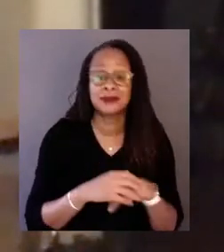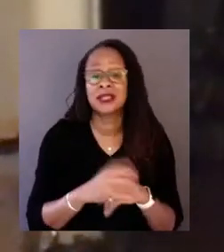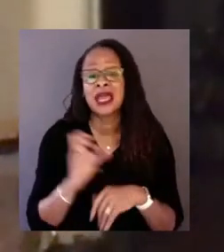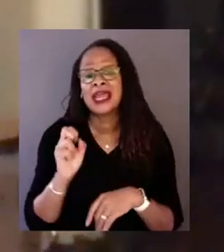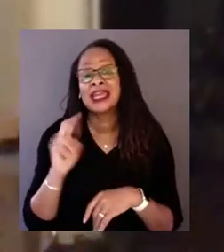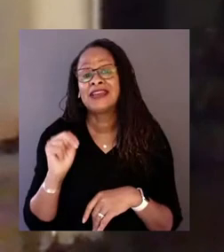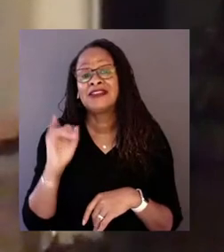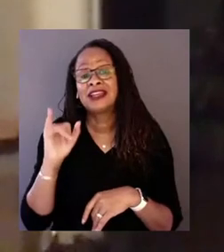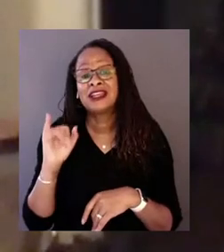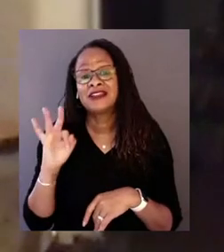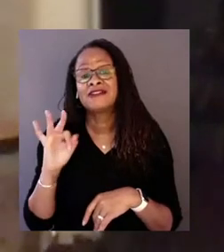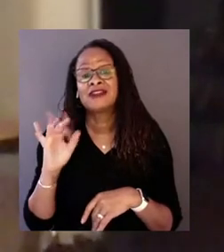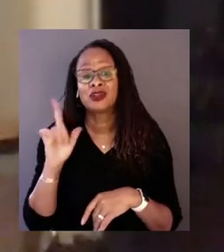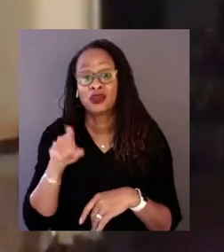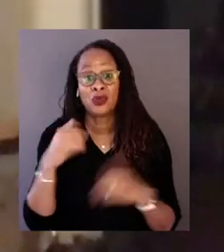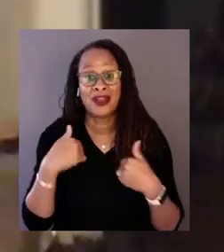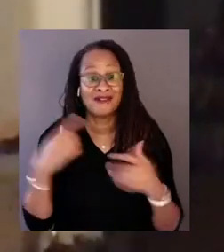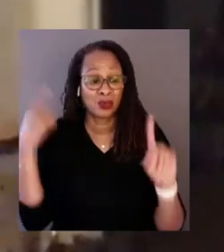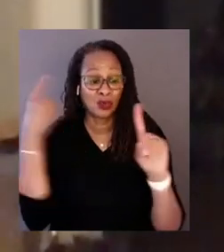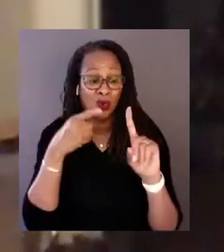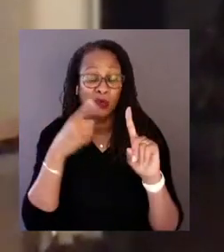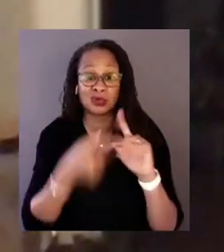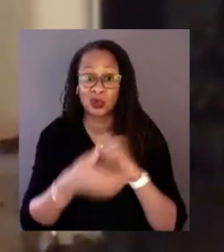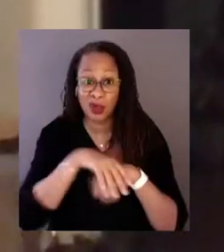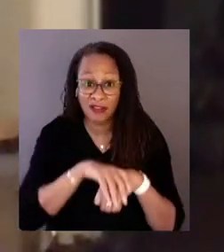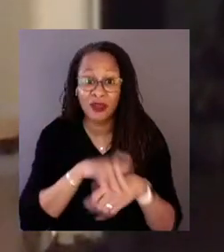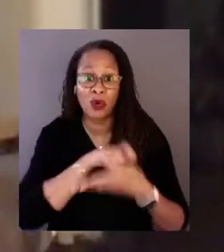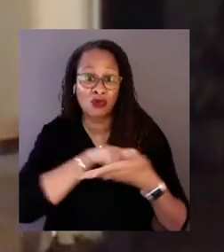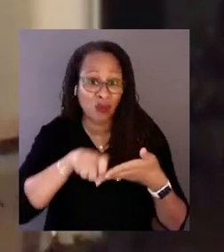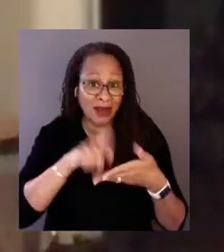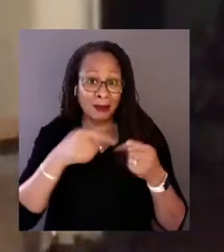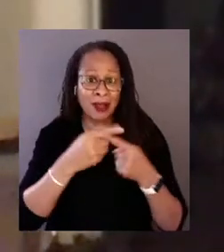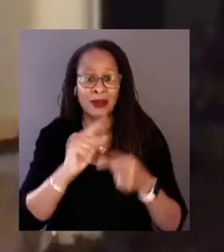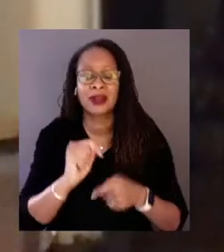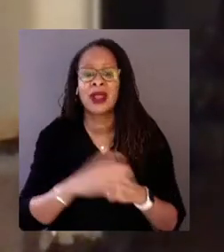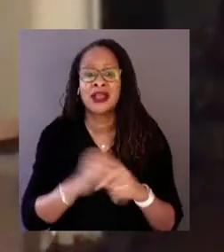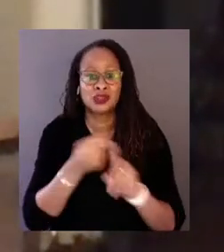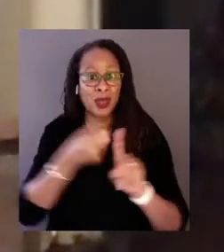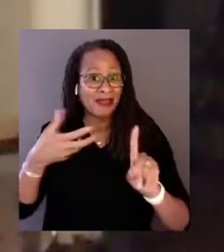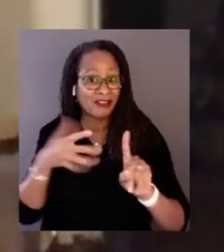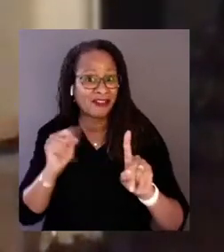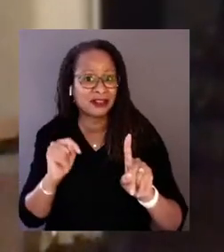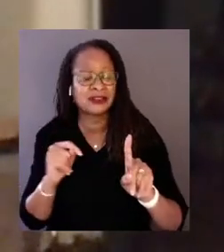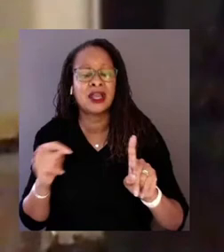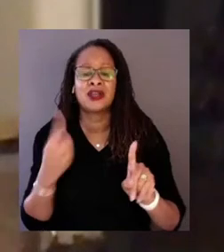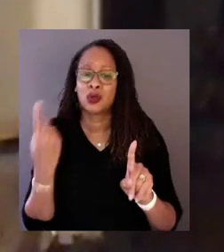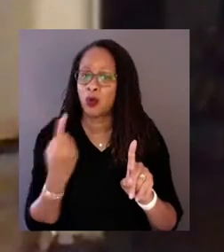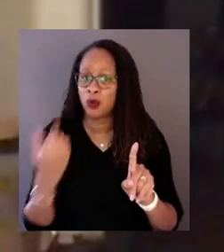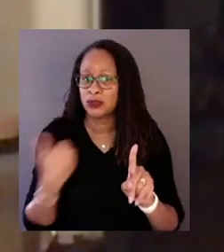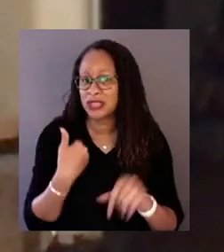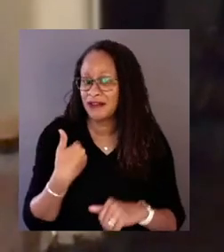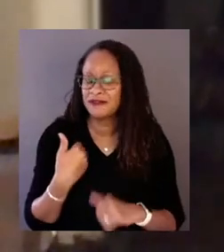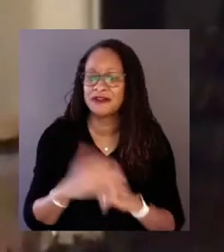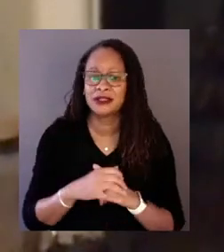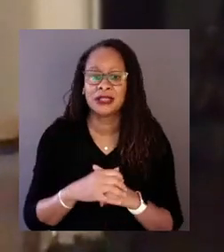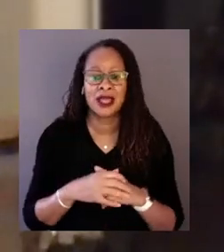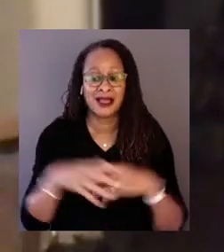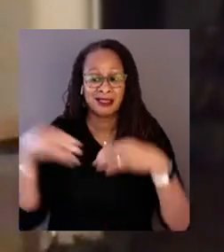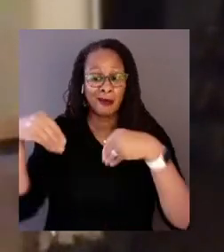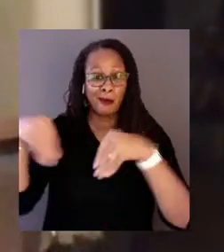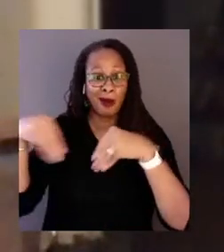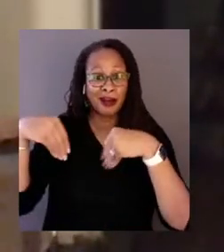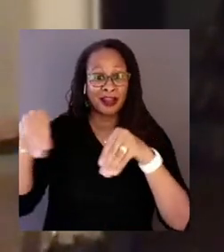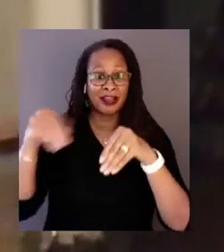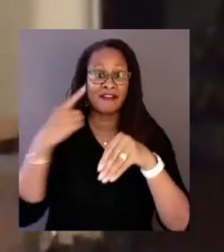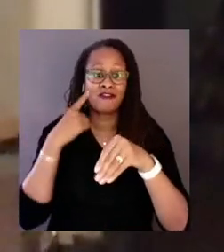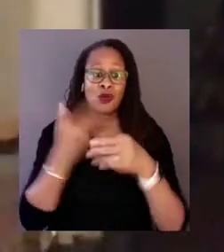intention to cover them or, amplify them, there's, the market out there for interest and